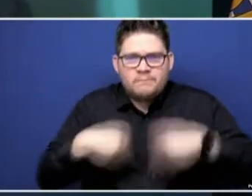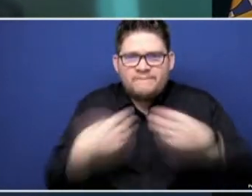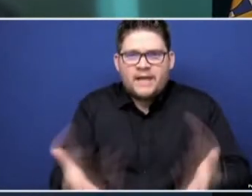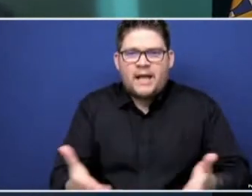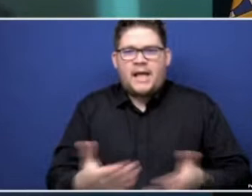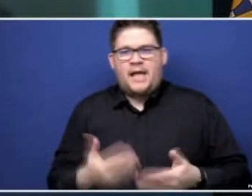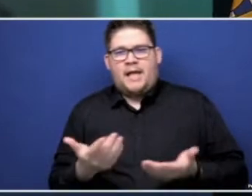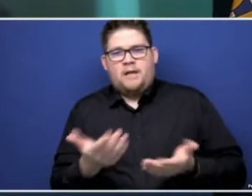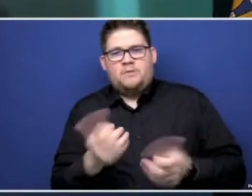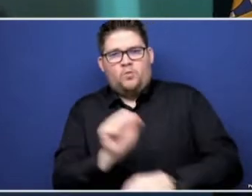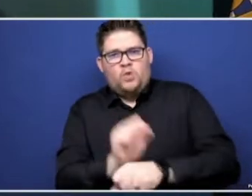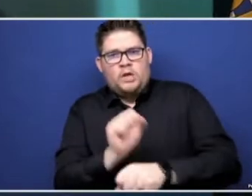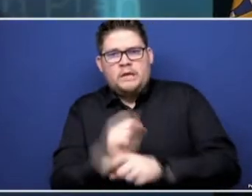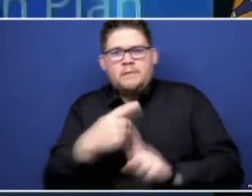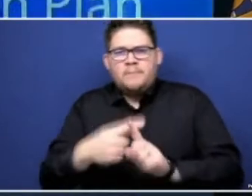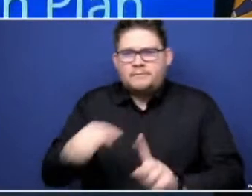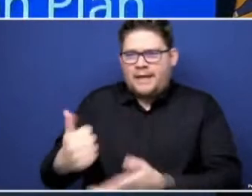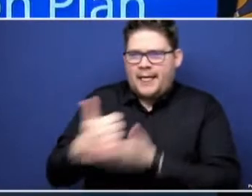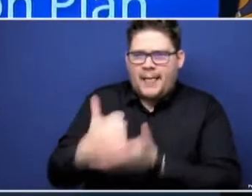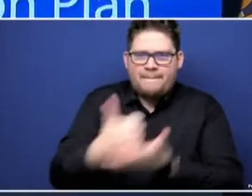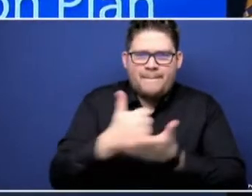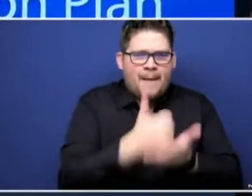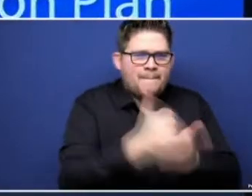So thank you.